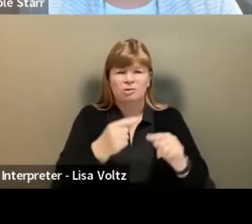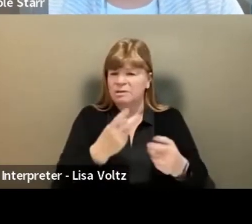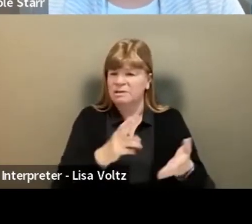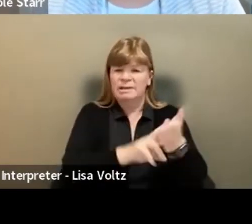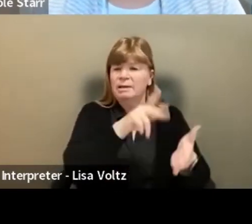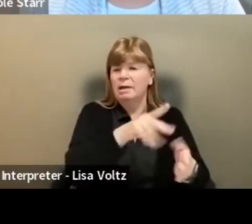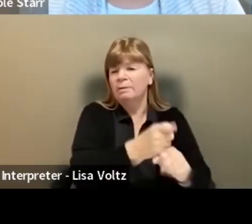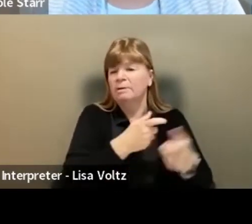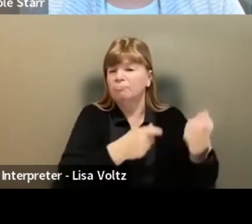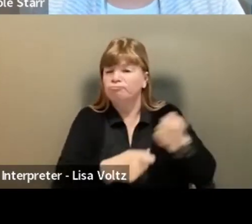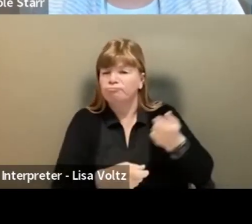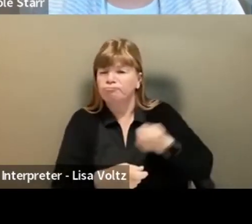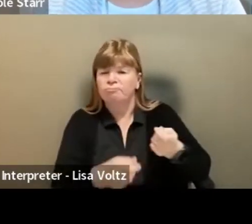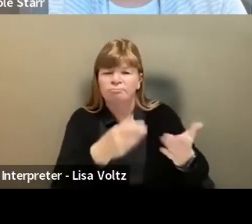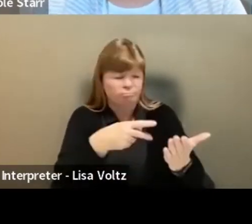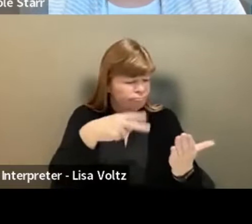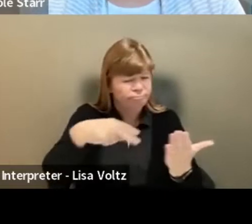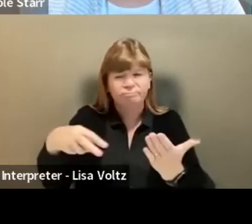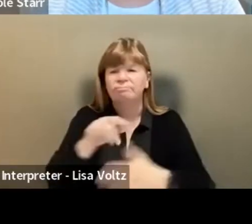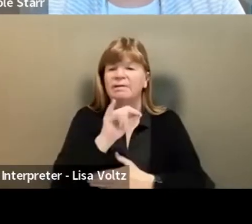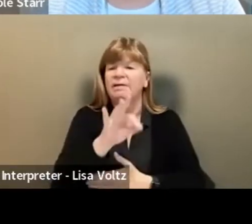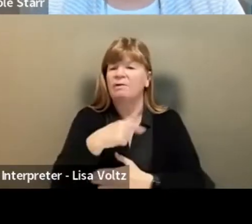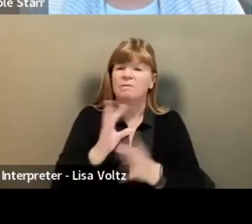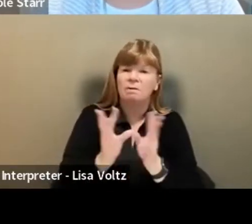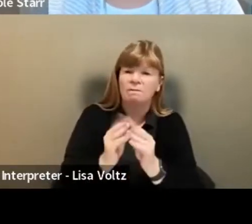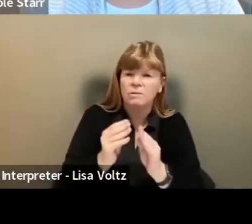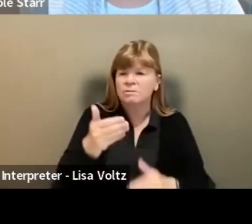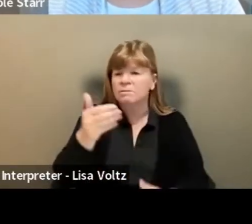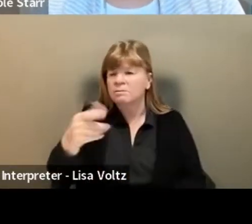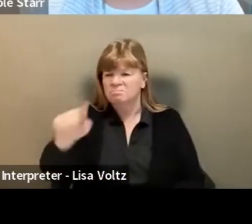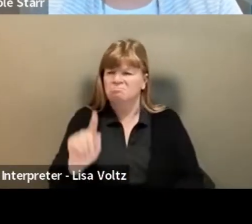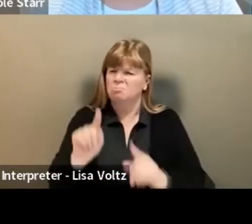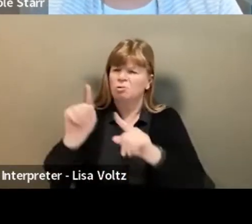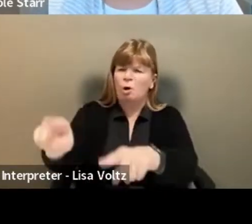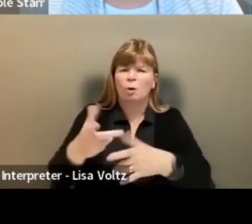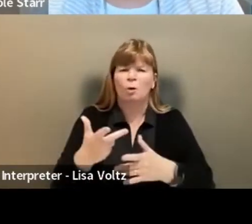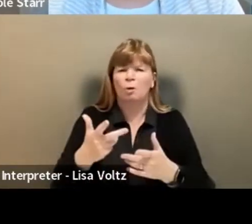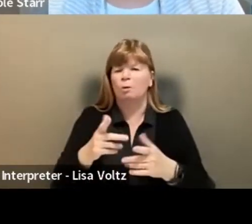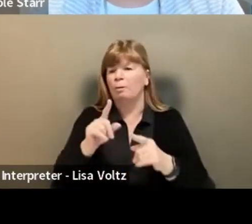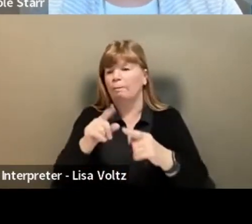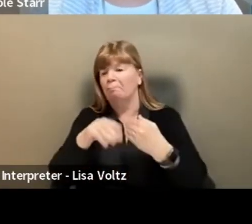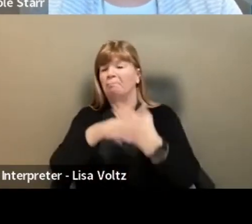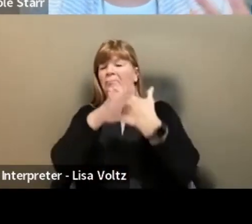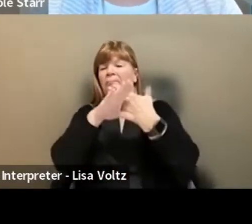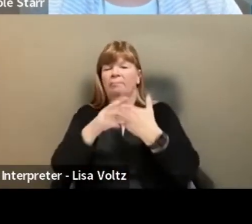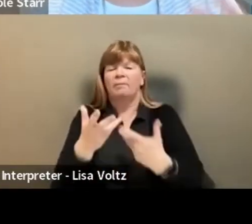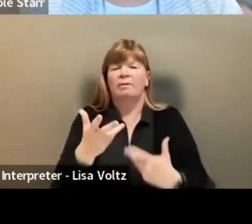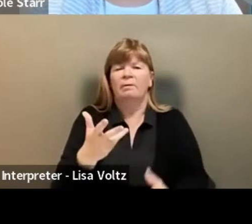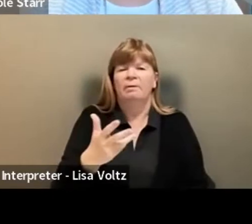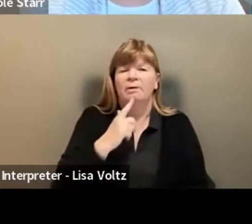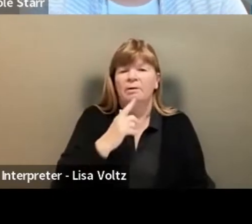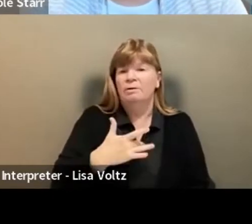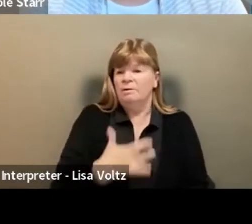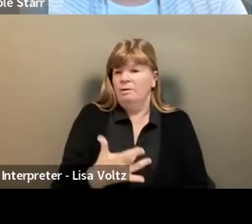up for it. If there's a conference, go to it or attend it virtually, because oftentimes